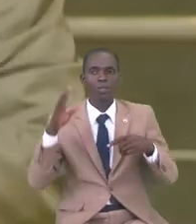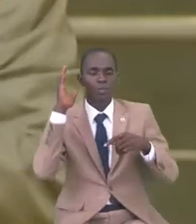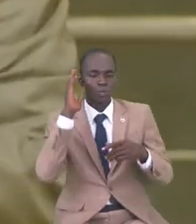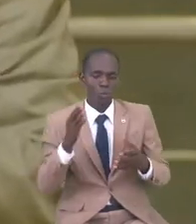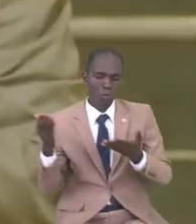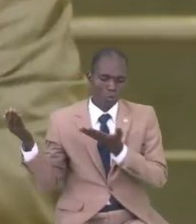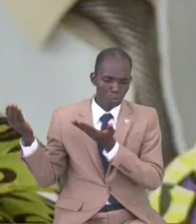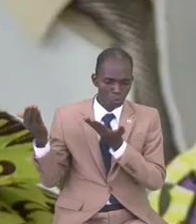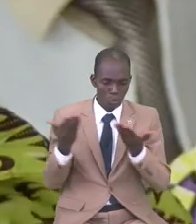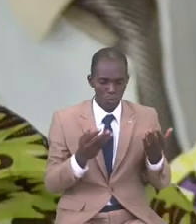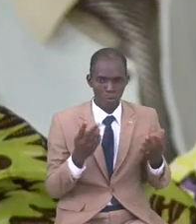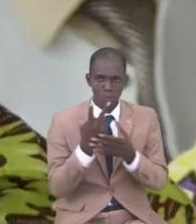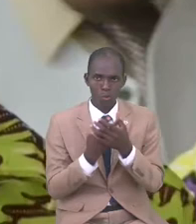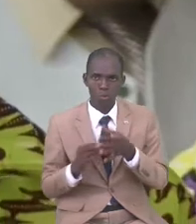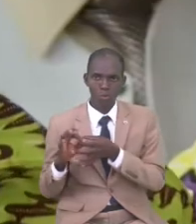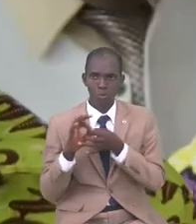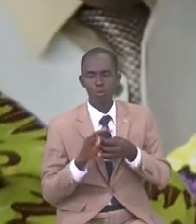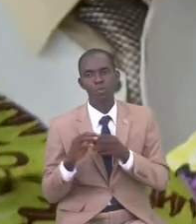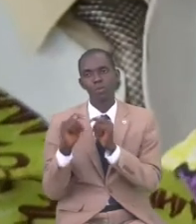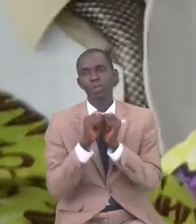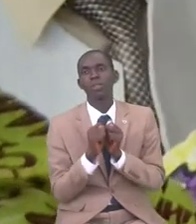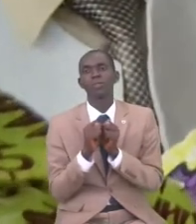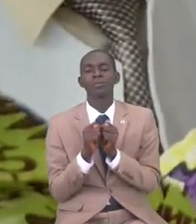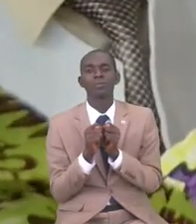you together.